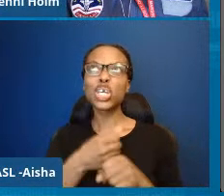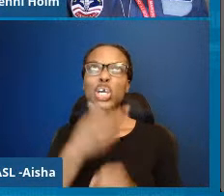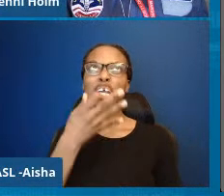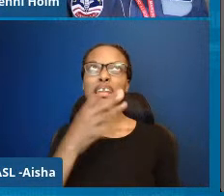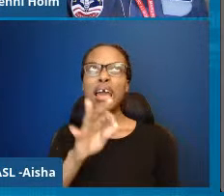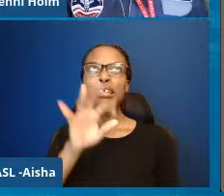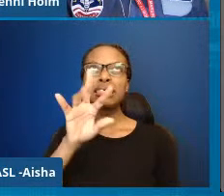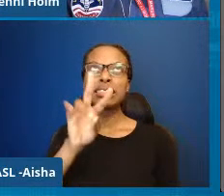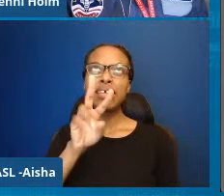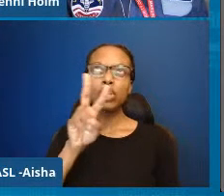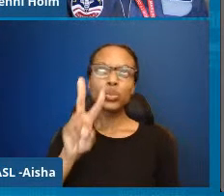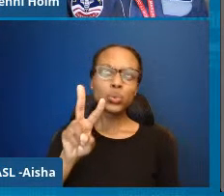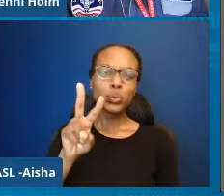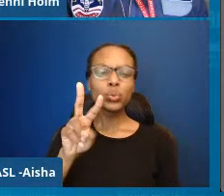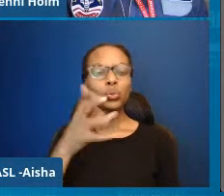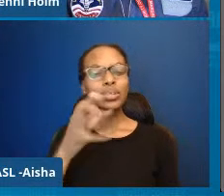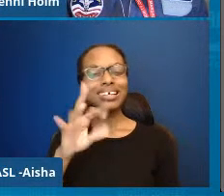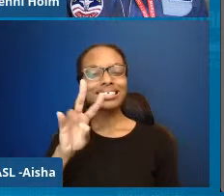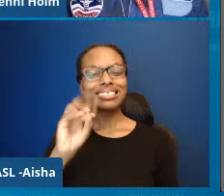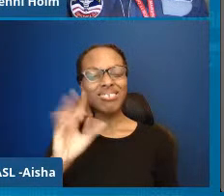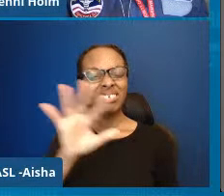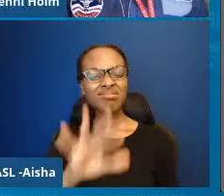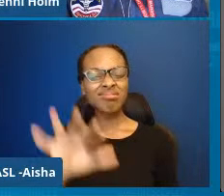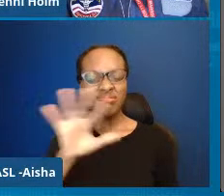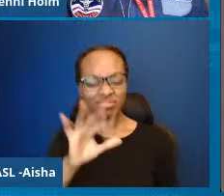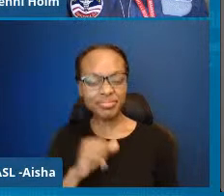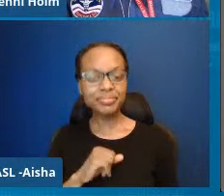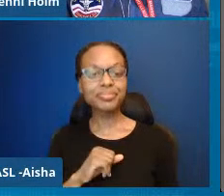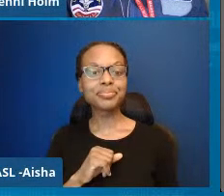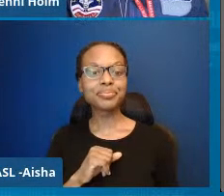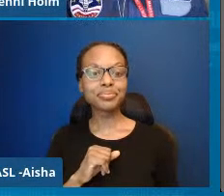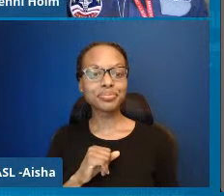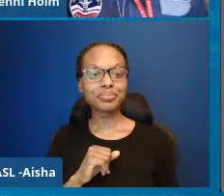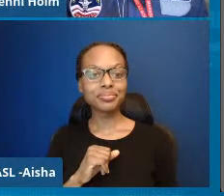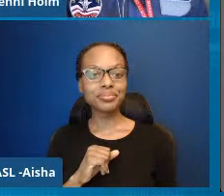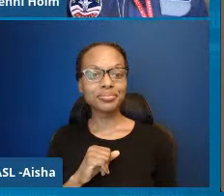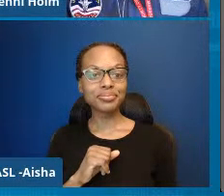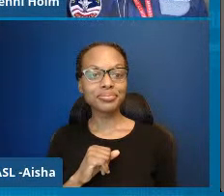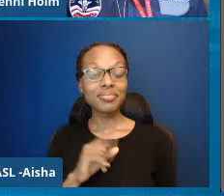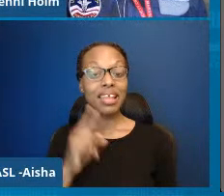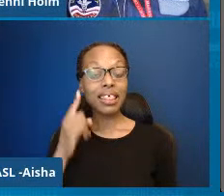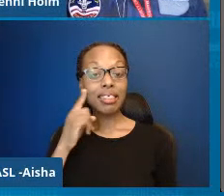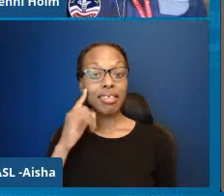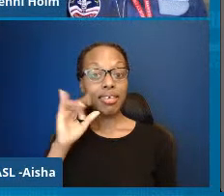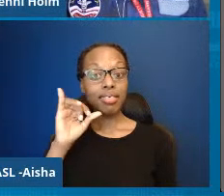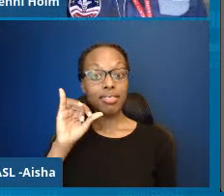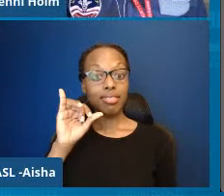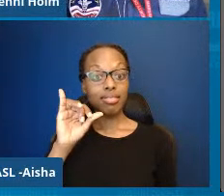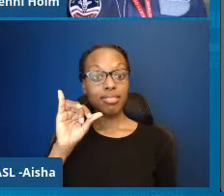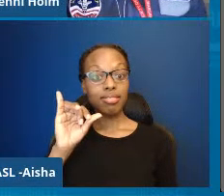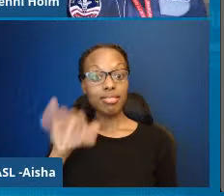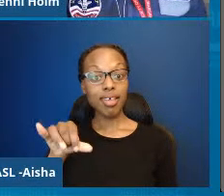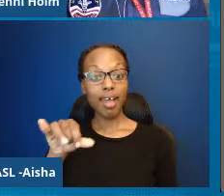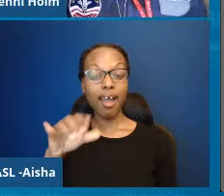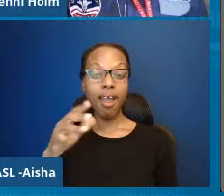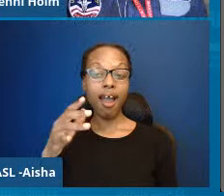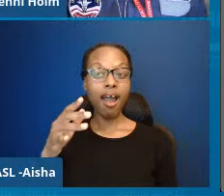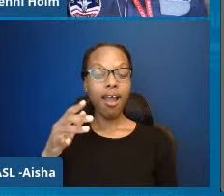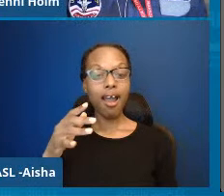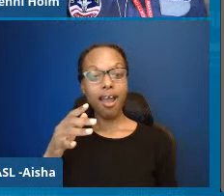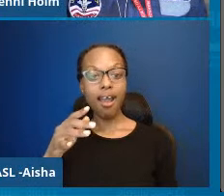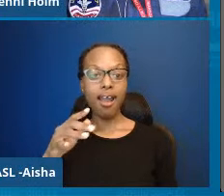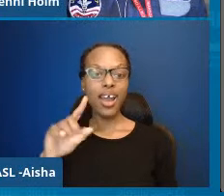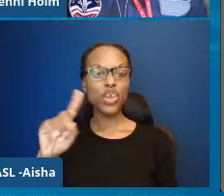1972, I think, or 1970, which was, I think, the first year that